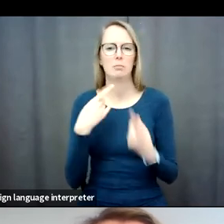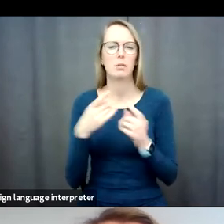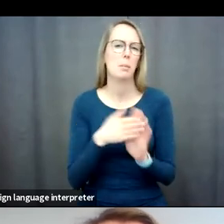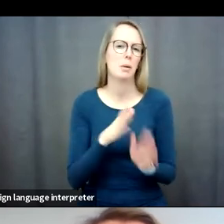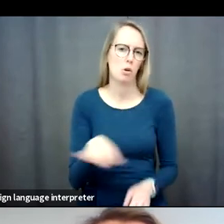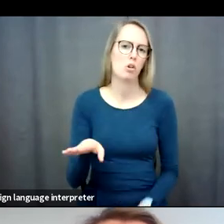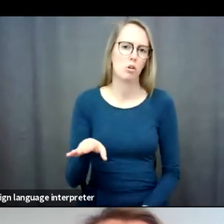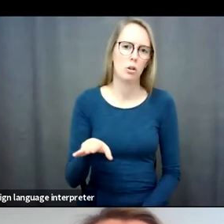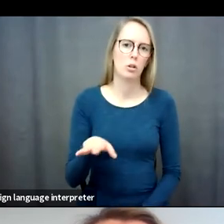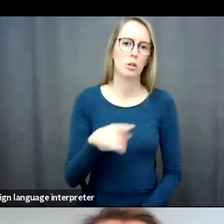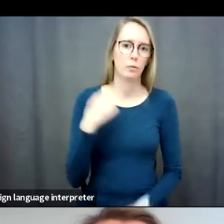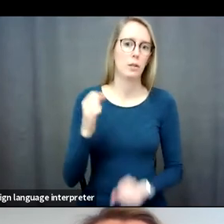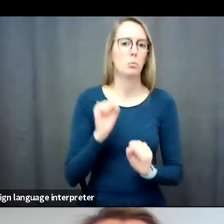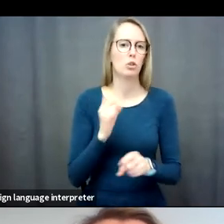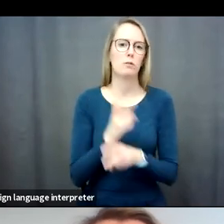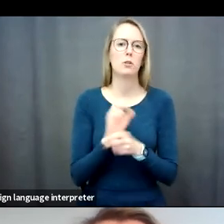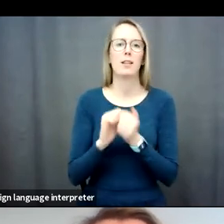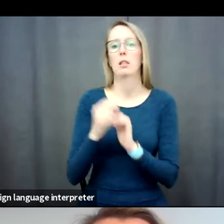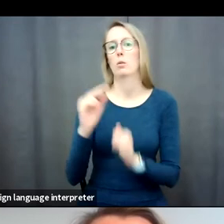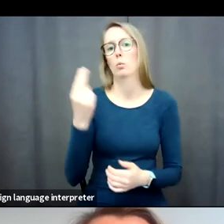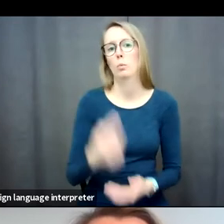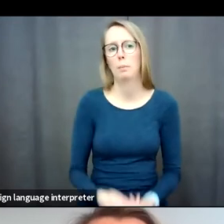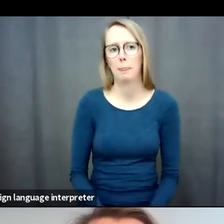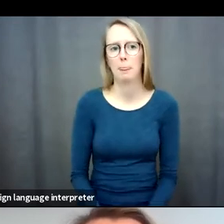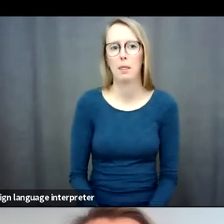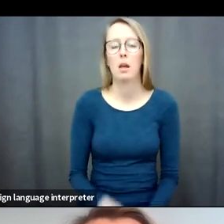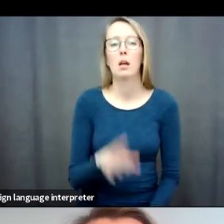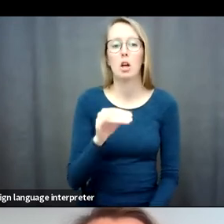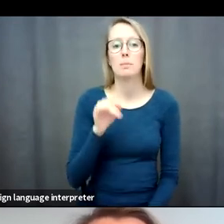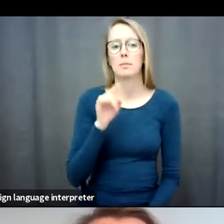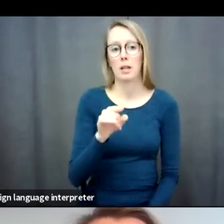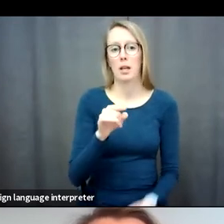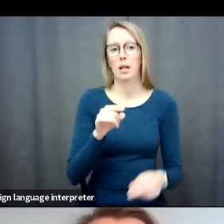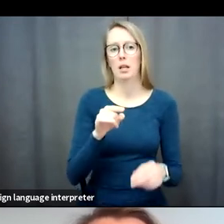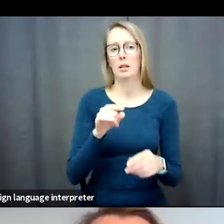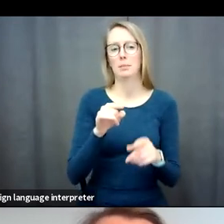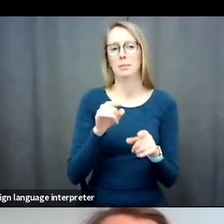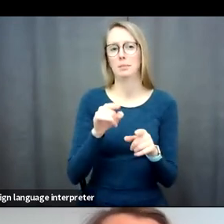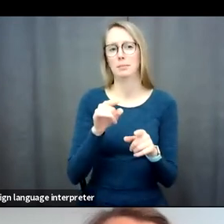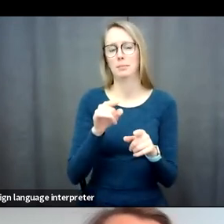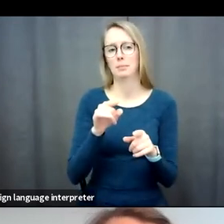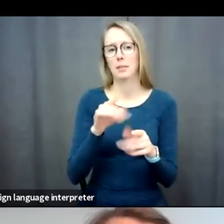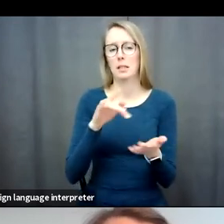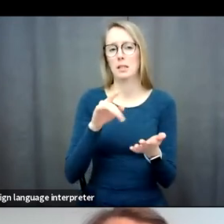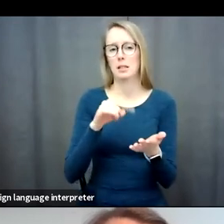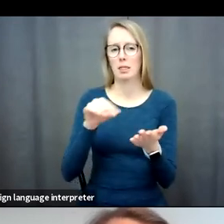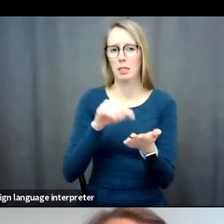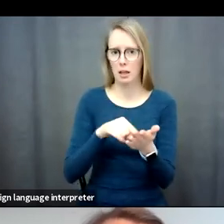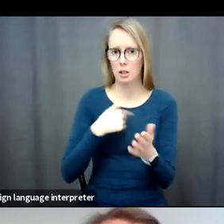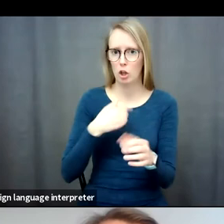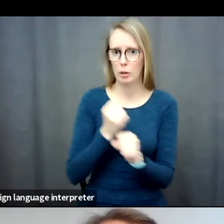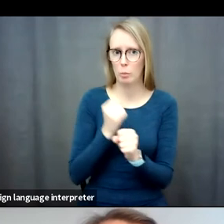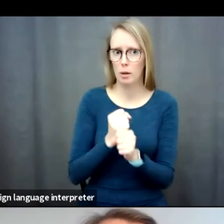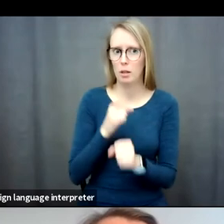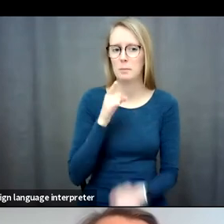that, and we have to do something about that. So I said where I'm from, the regional, so our subjects or themes